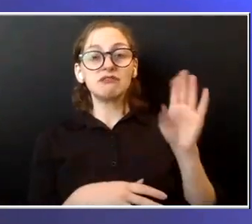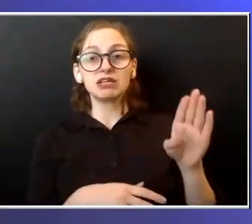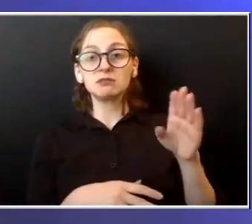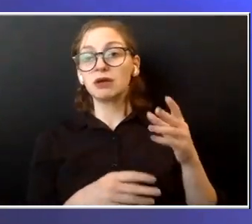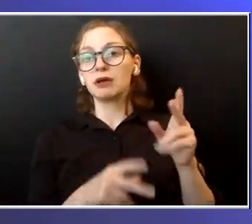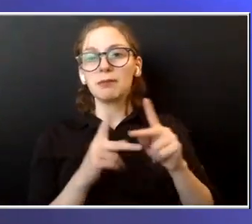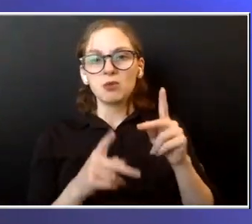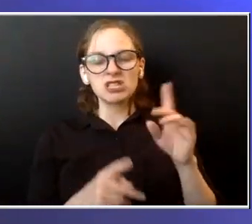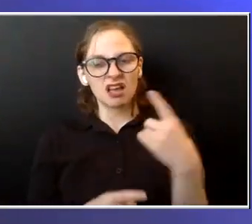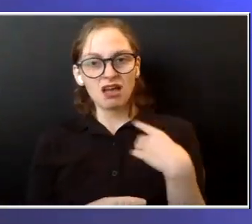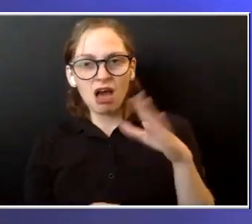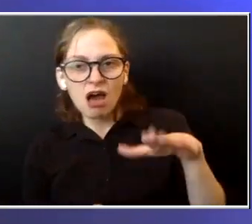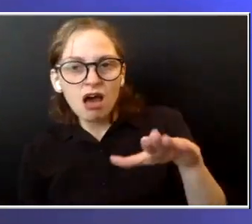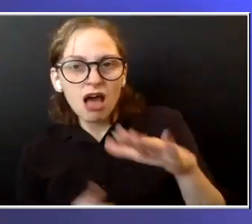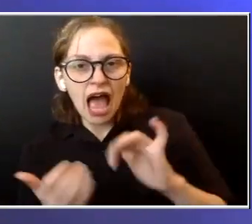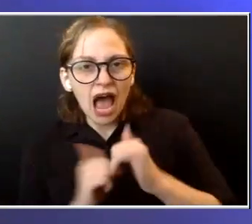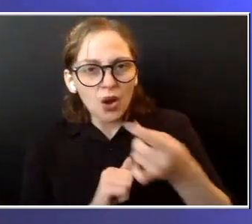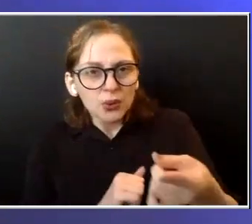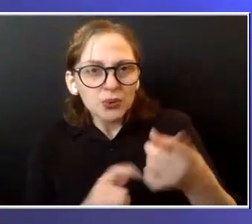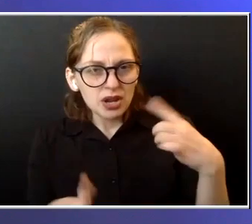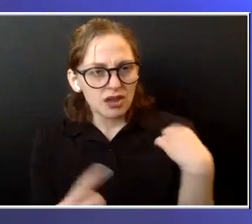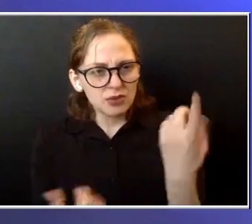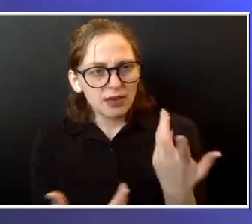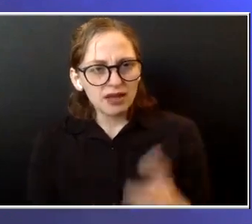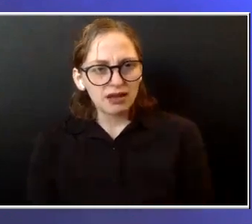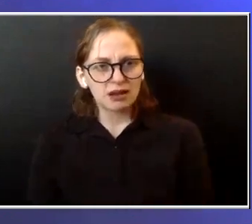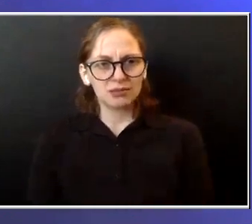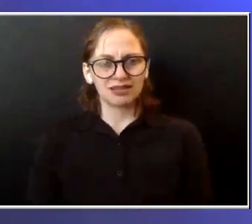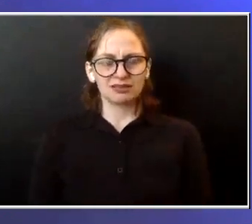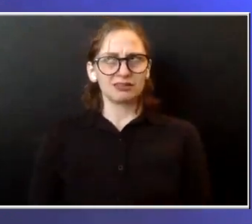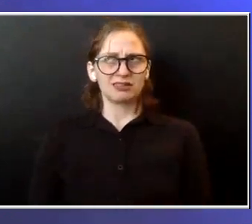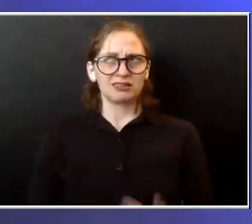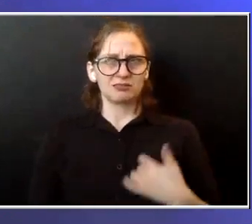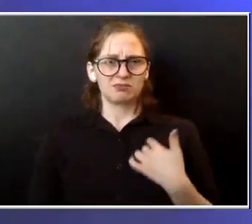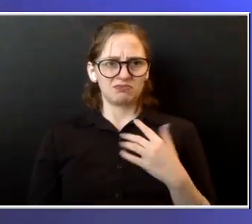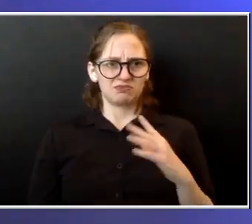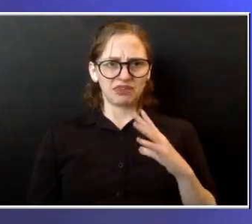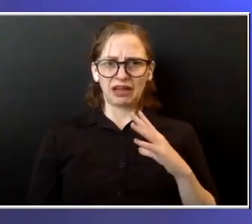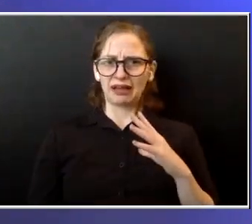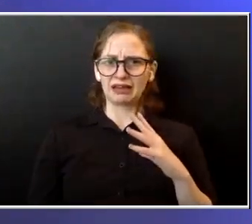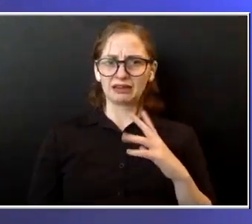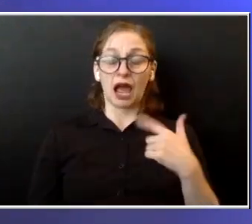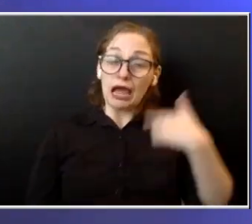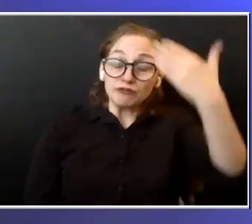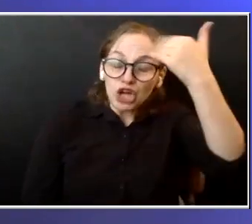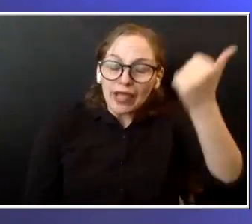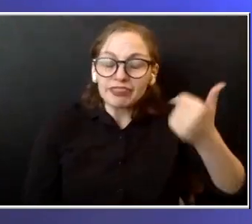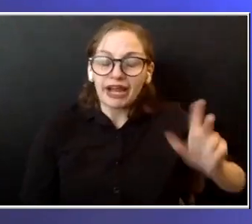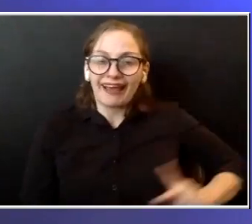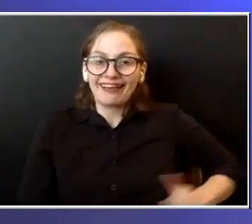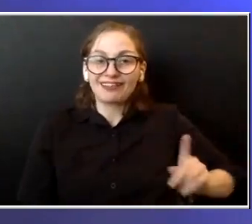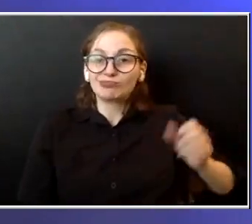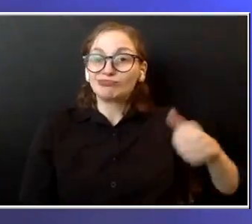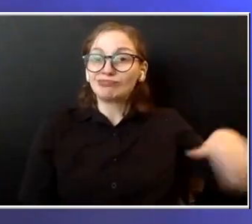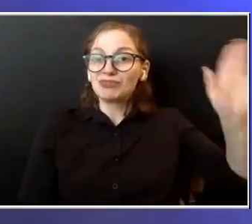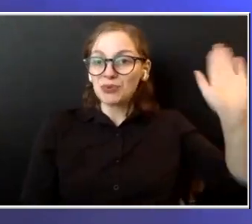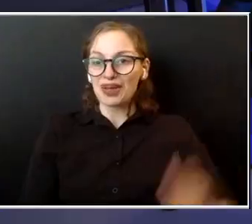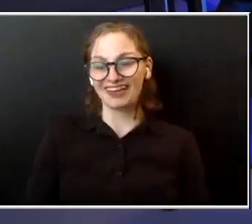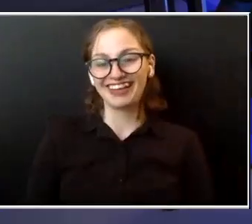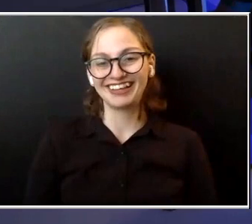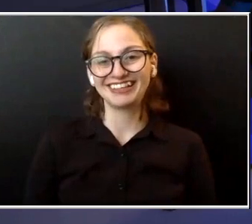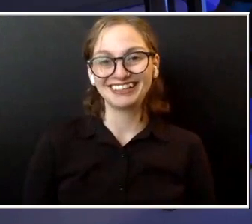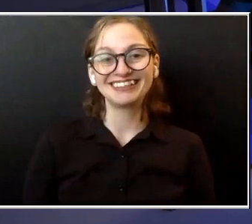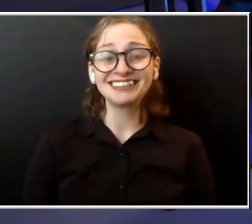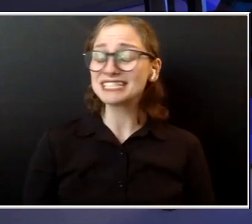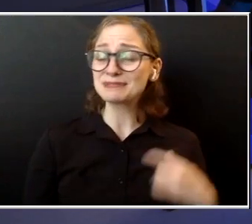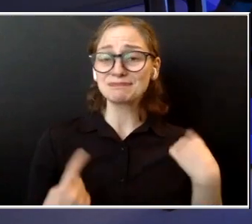like, "I'm good. Like, what's the concern here?" And I forget that I gave a kidney away. So, yeah, it's been good. I